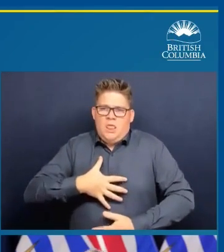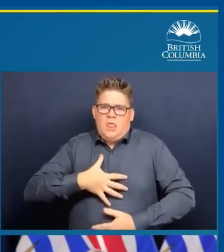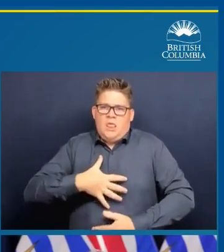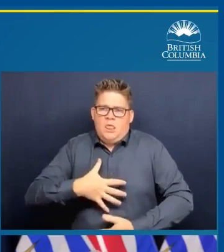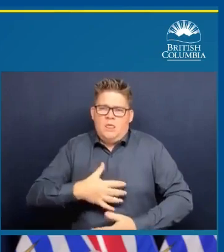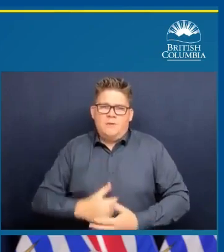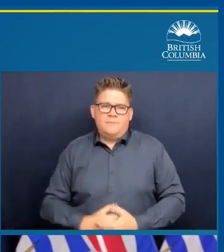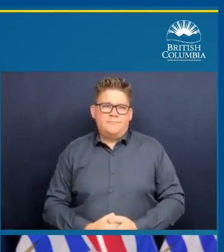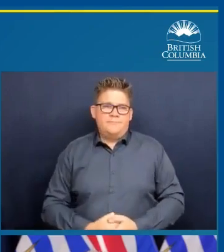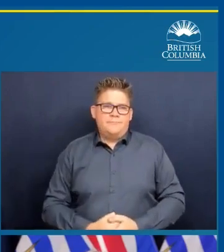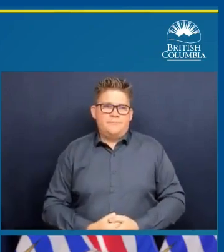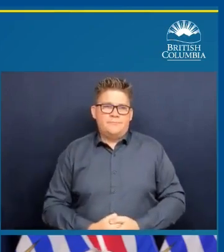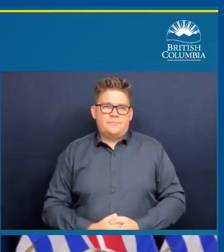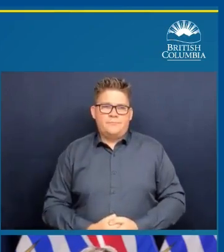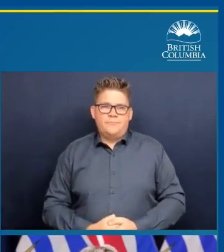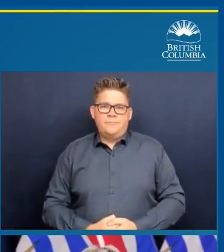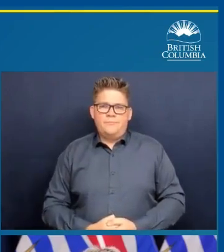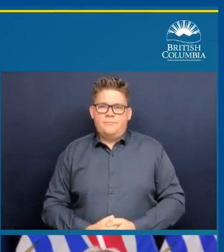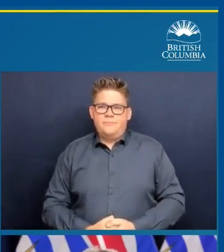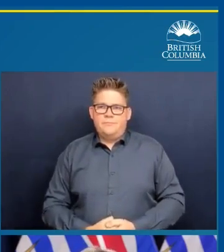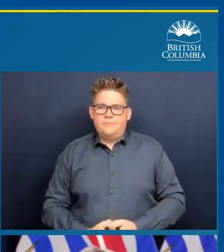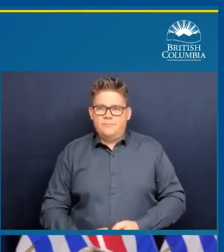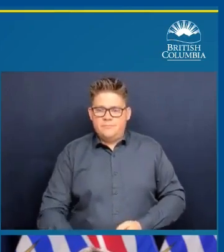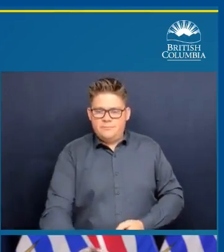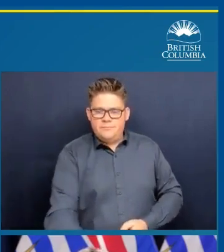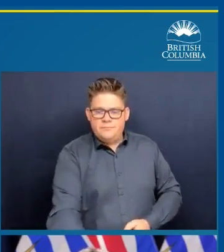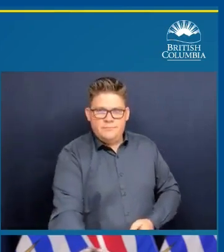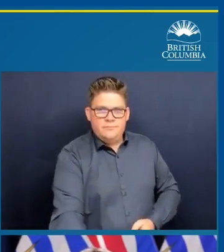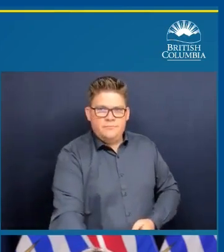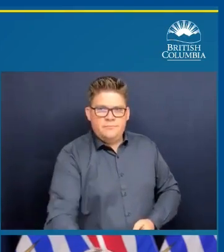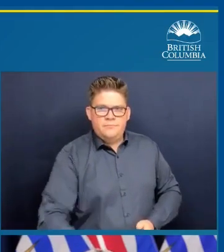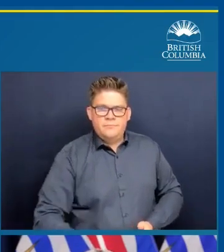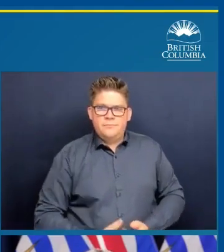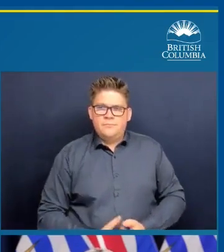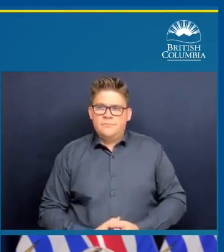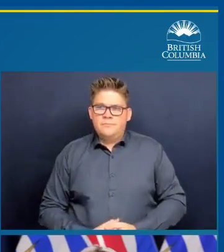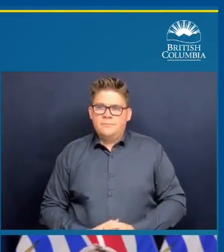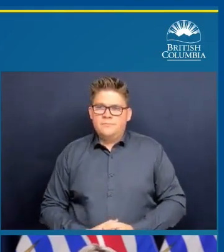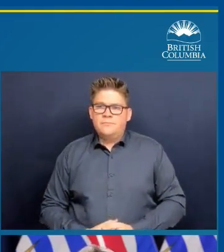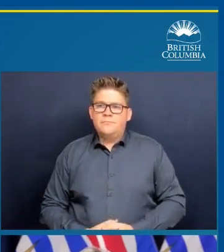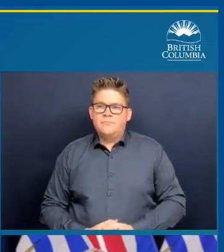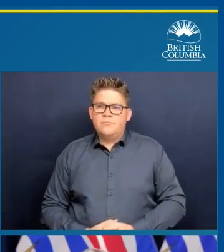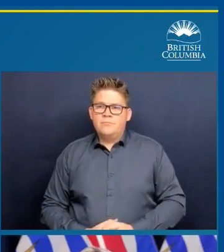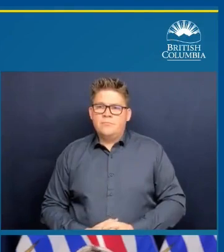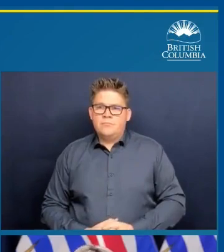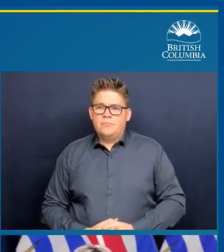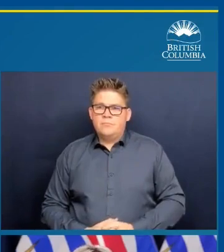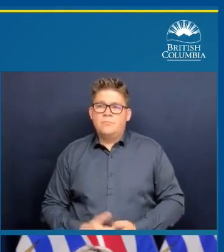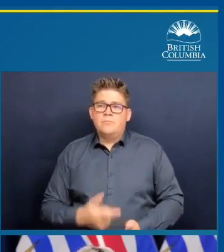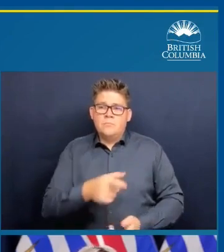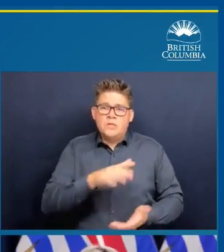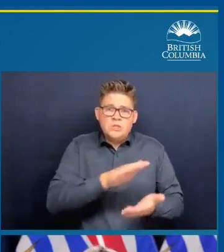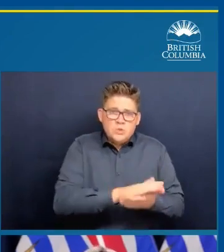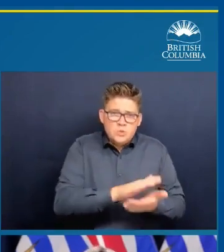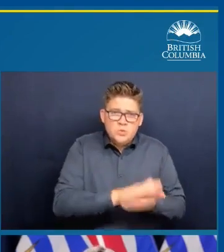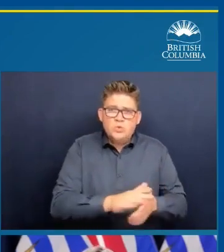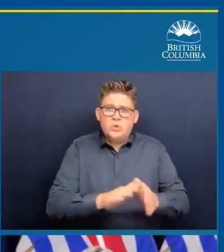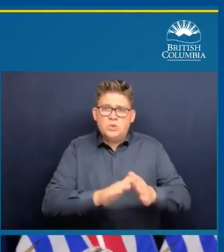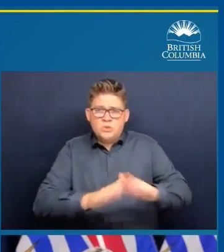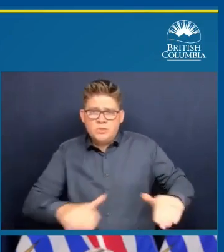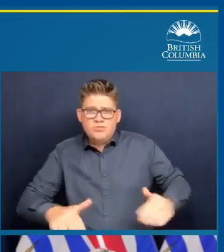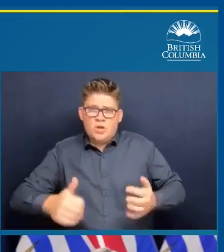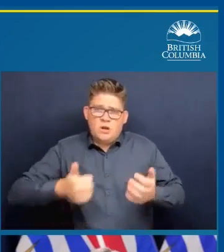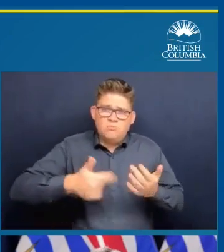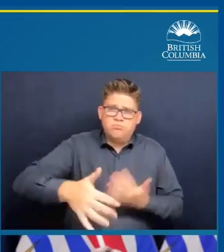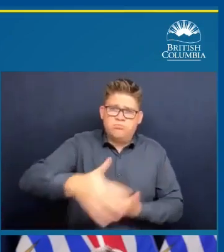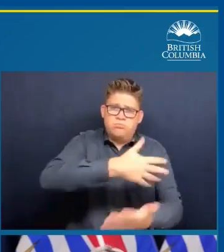things that we see, though, is it's across all age groups. We know that school-age children are mixing more, but also younger